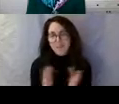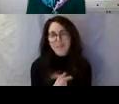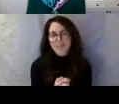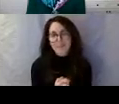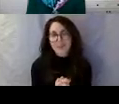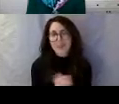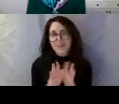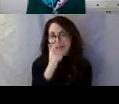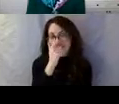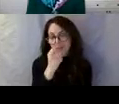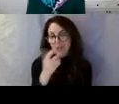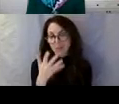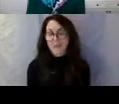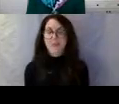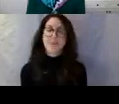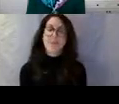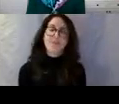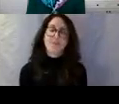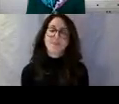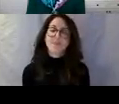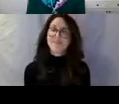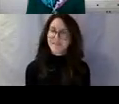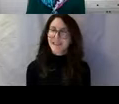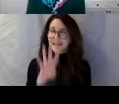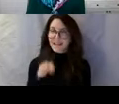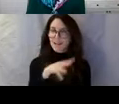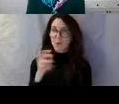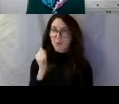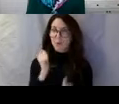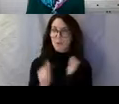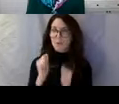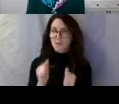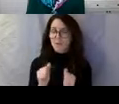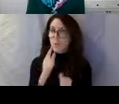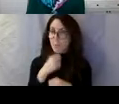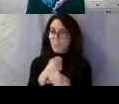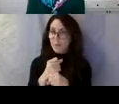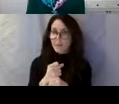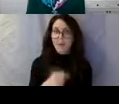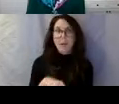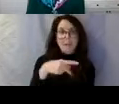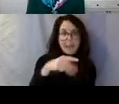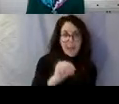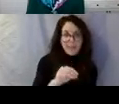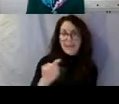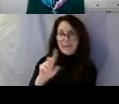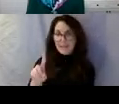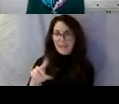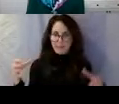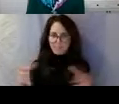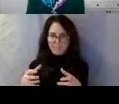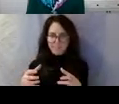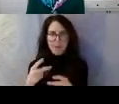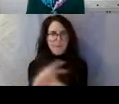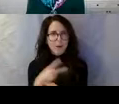really interesting to me is, you know, at the end of the day, those rehearsal schedules are made by PMs and TDs, and they're getting together and trying to figure out how to make them